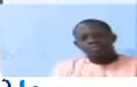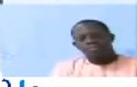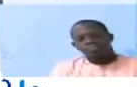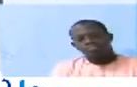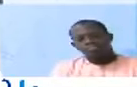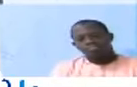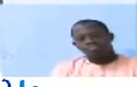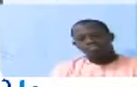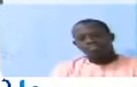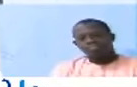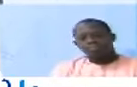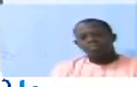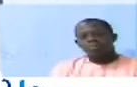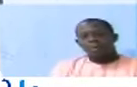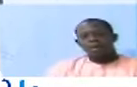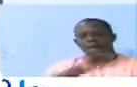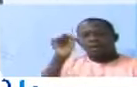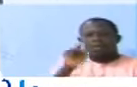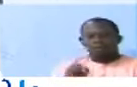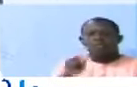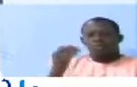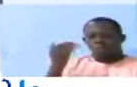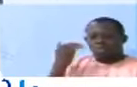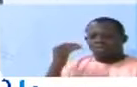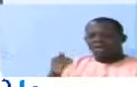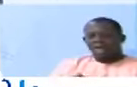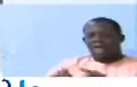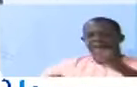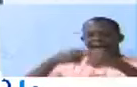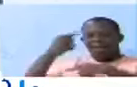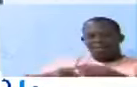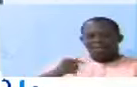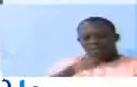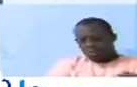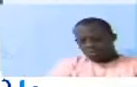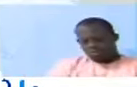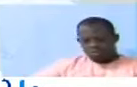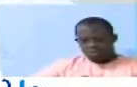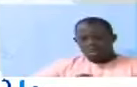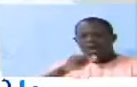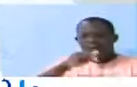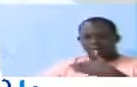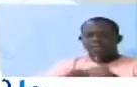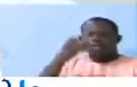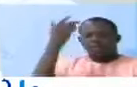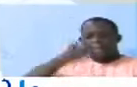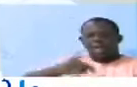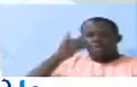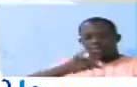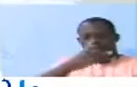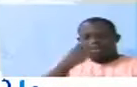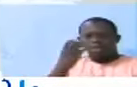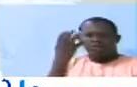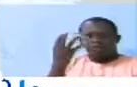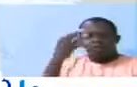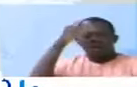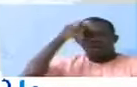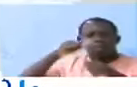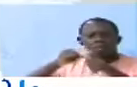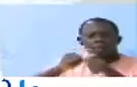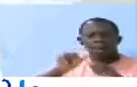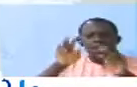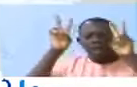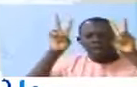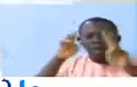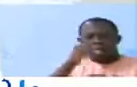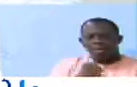And this was soon after the coup d'etat of 1994. lu ñing keta tariyar nge tembo melna coup